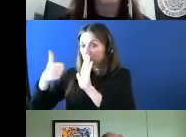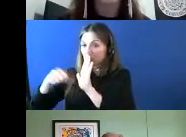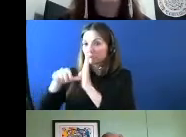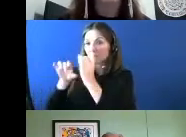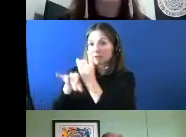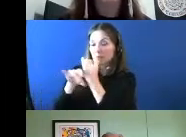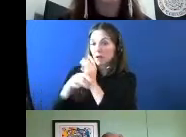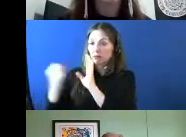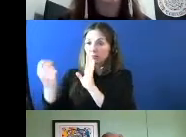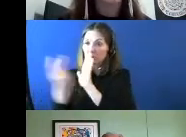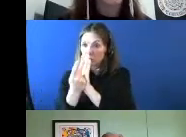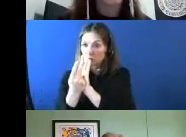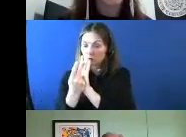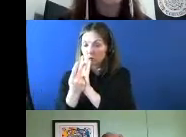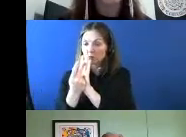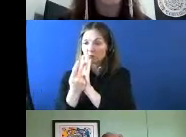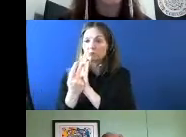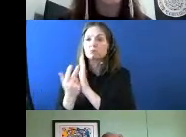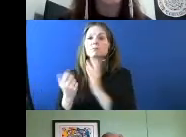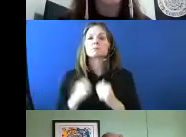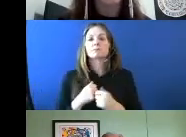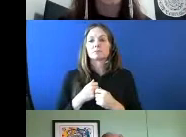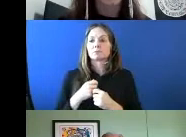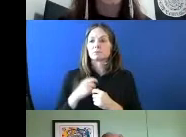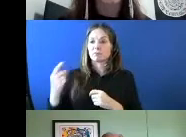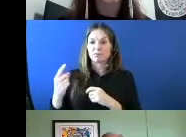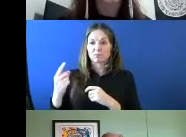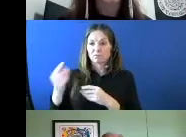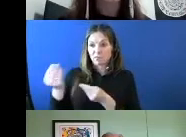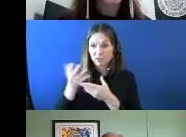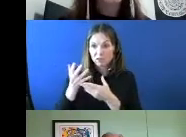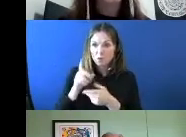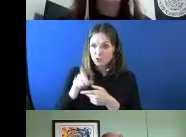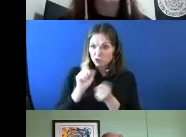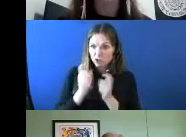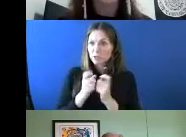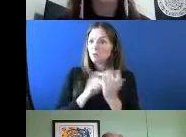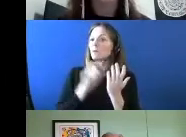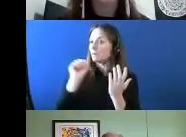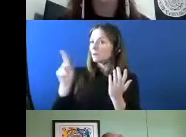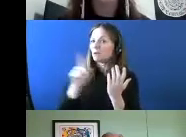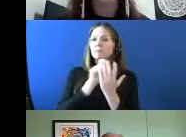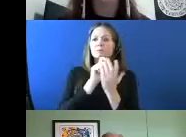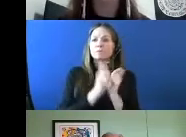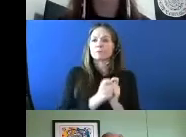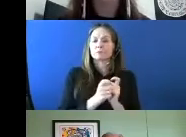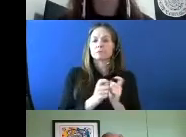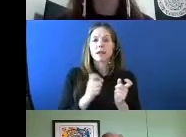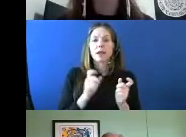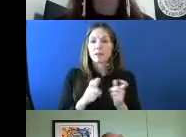their approval and their feedback on it and make the changes that they wanted. And then on the day of the actual talking